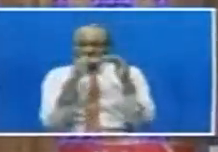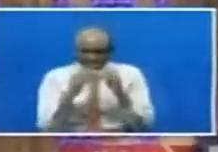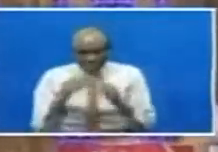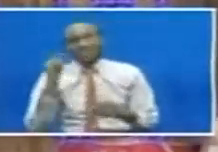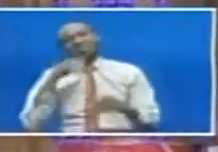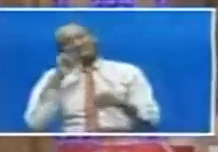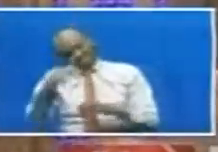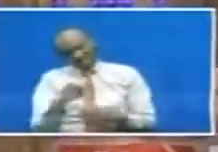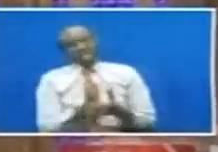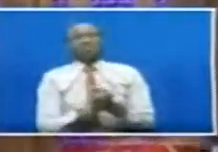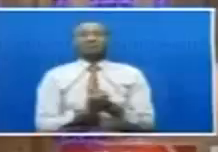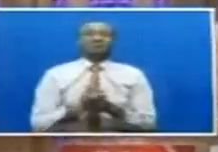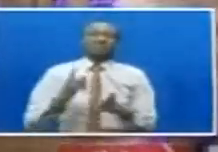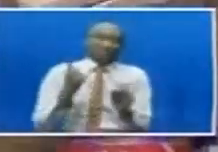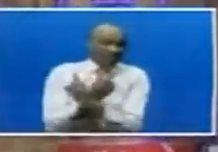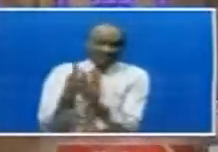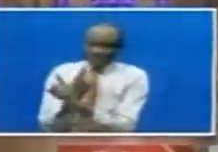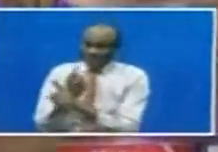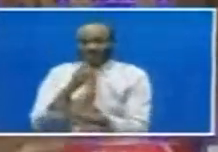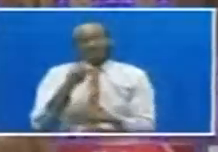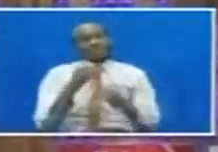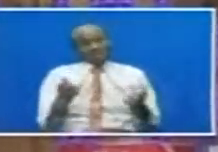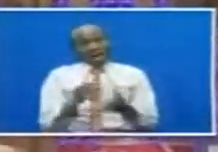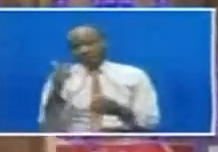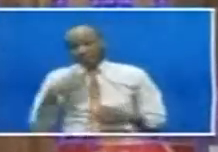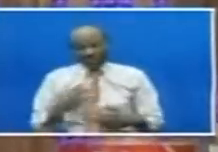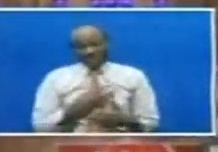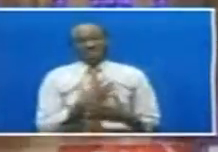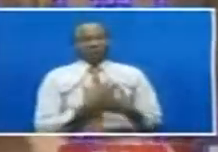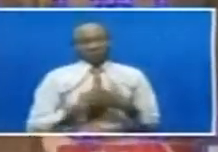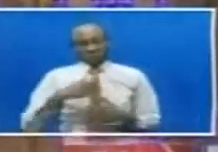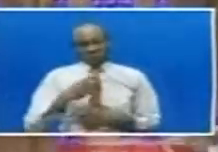appointments. But of course, people, are feeling aggrieved because